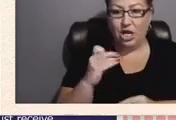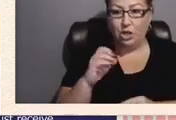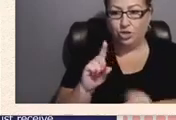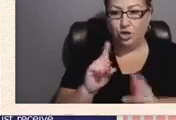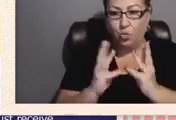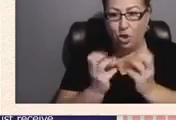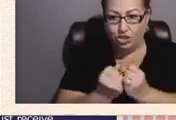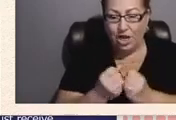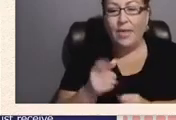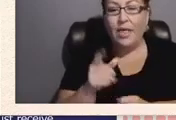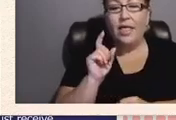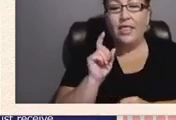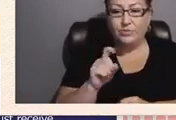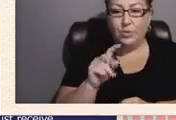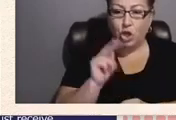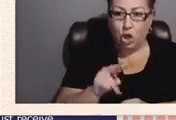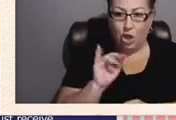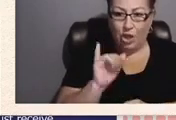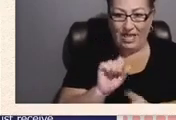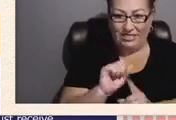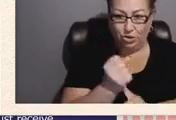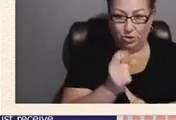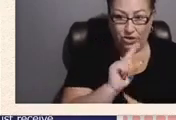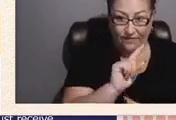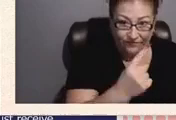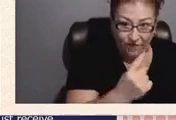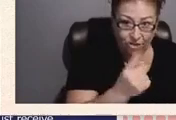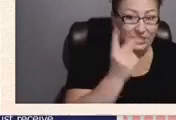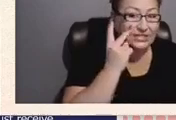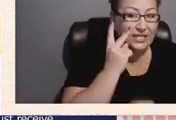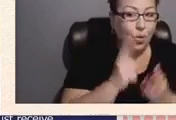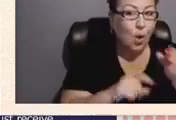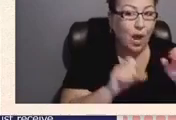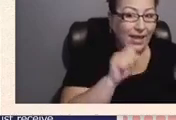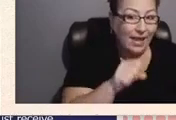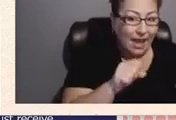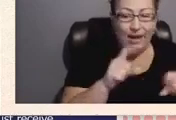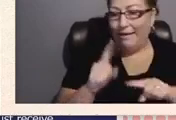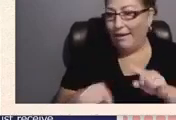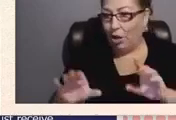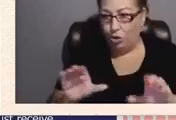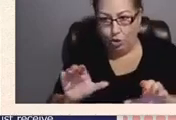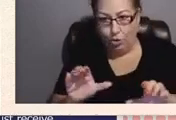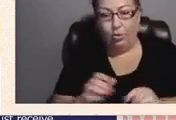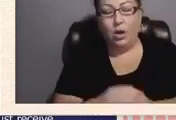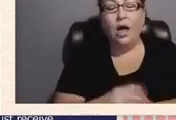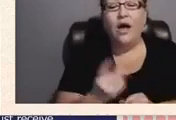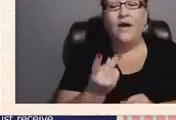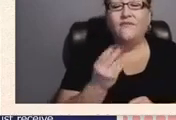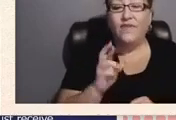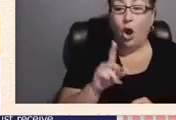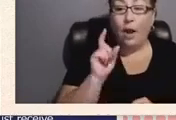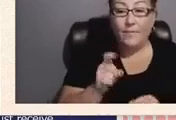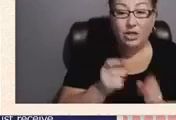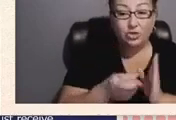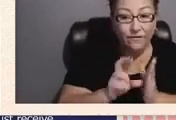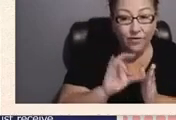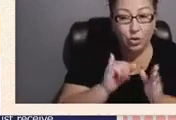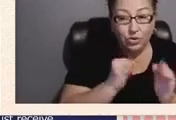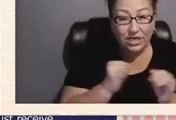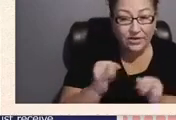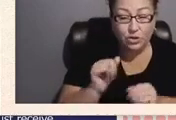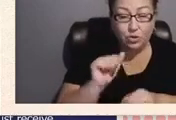at those in the situation first and see what you can and cannot do. VR must review those individuals employed